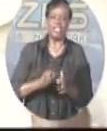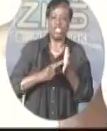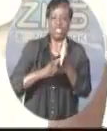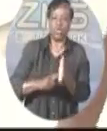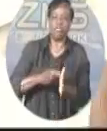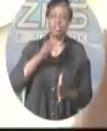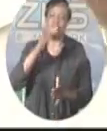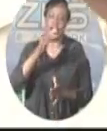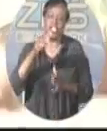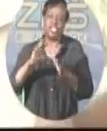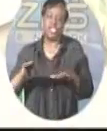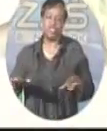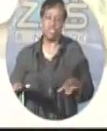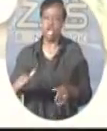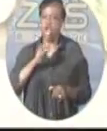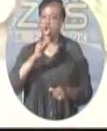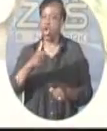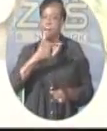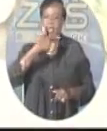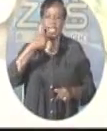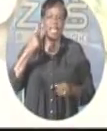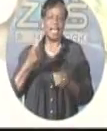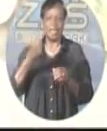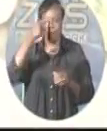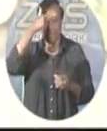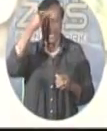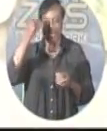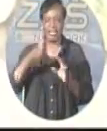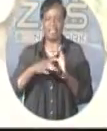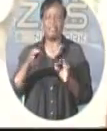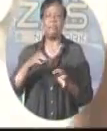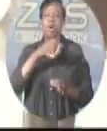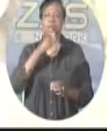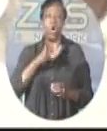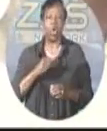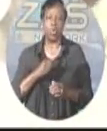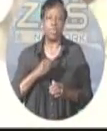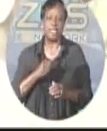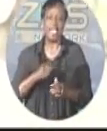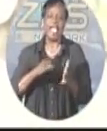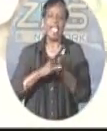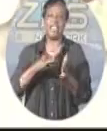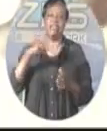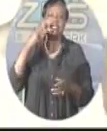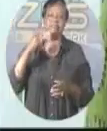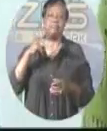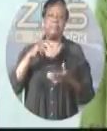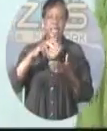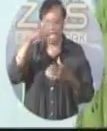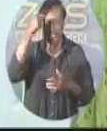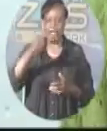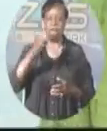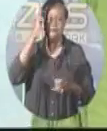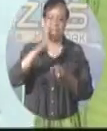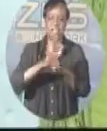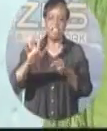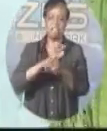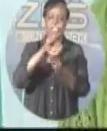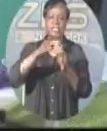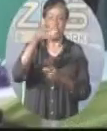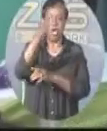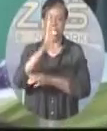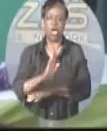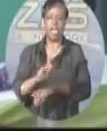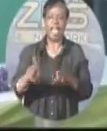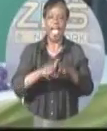grandchildren. Yes, it's not because of strength that I'm at this age. It's because of my faithfulness to God. As the 100-year-old sat